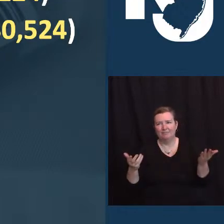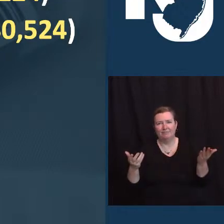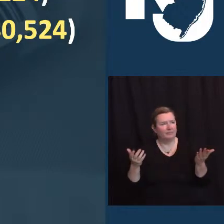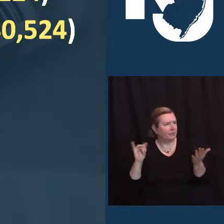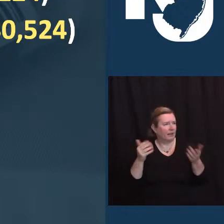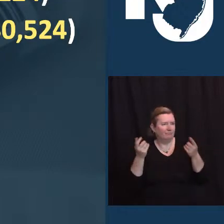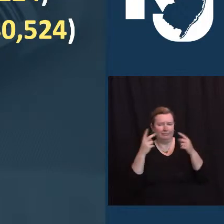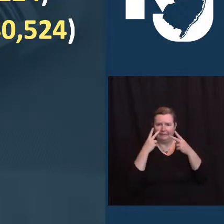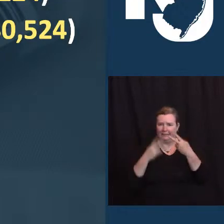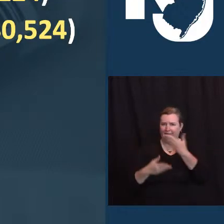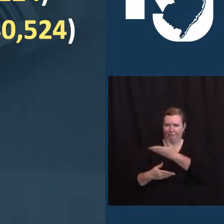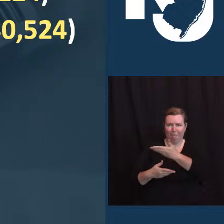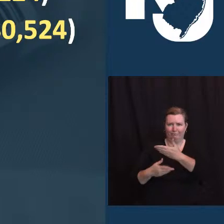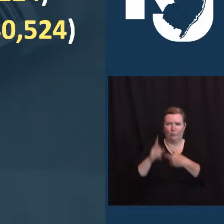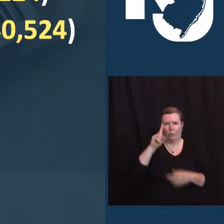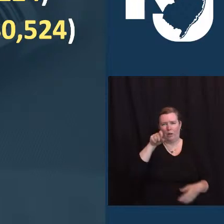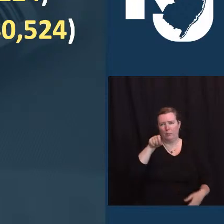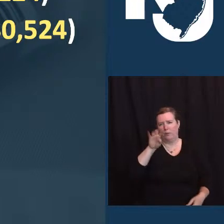at